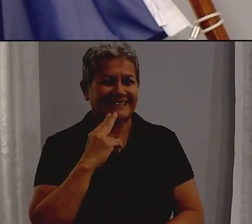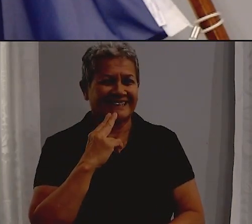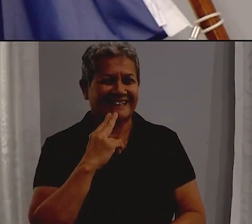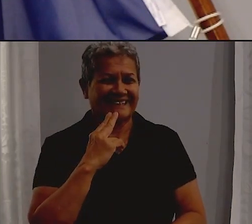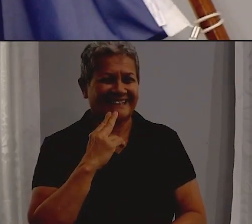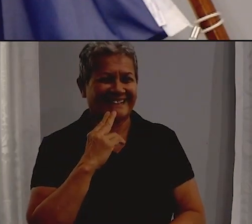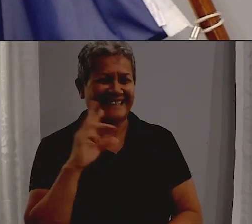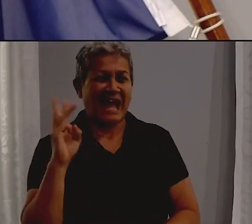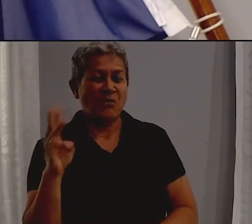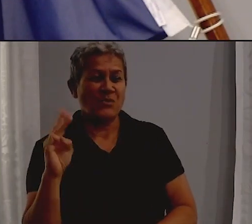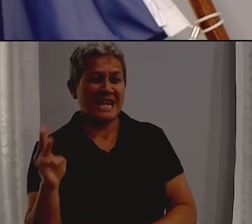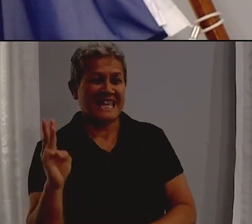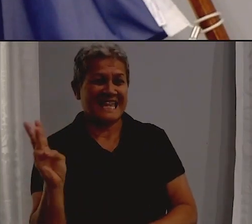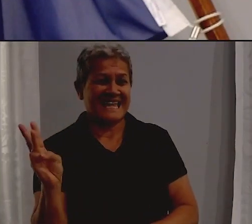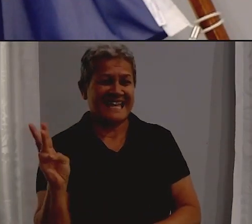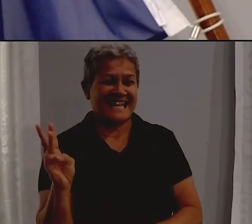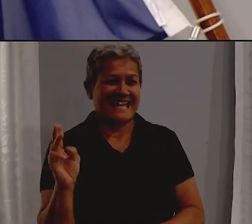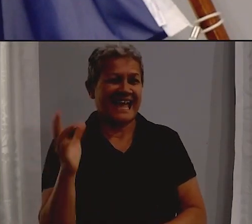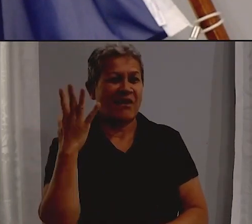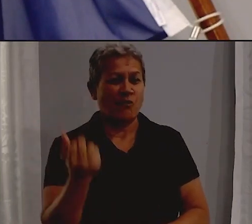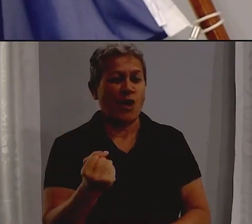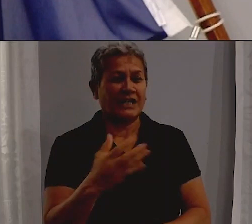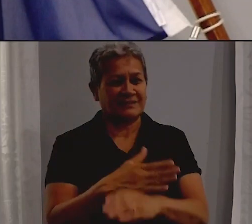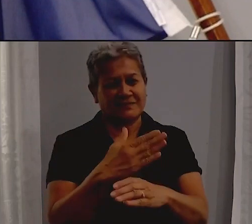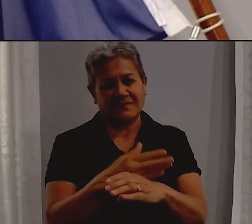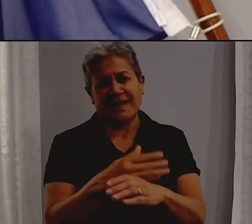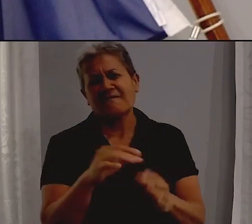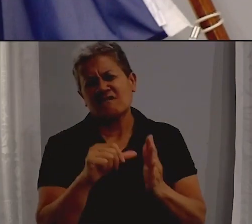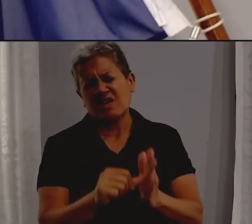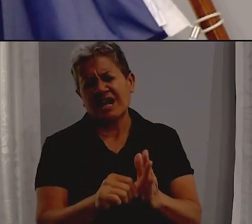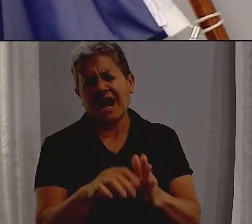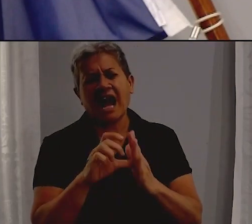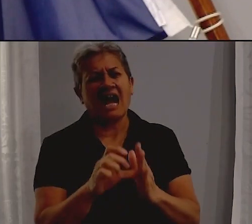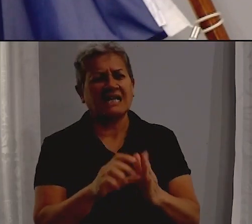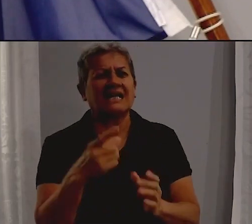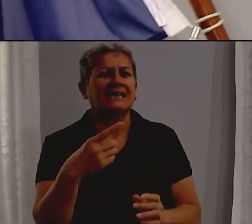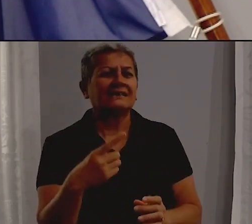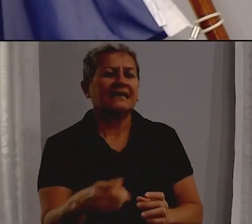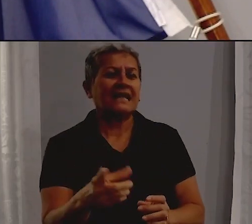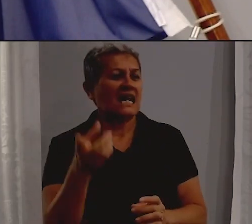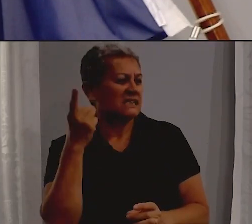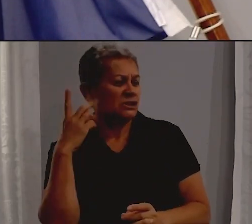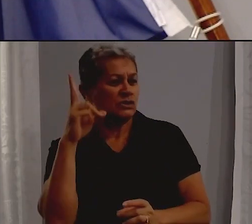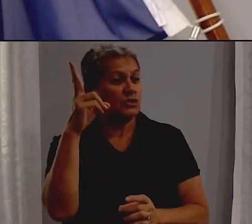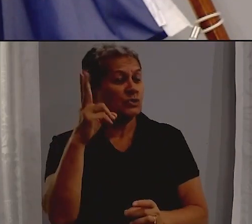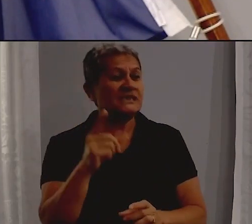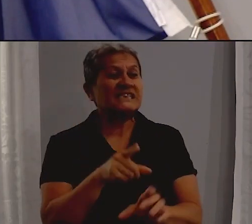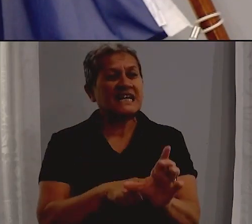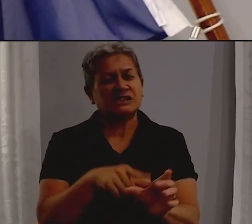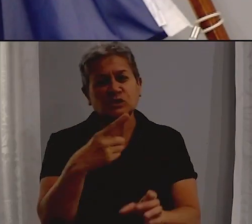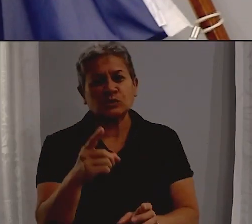the unvaccinated. We have worked very, very hard in the last 2 years to maintain our